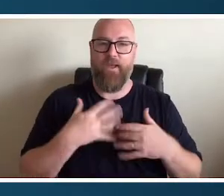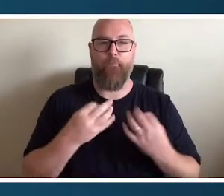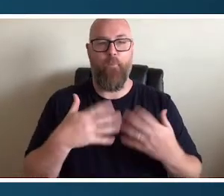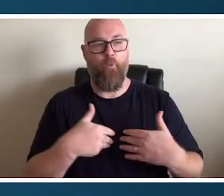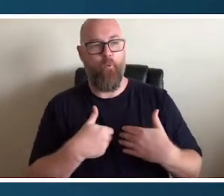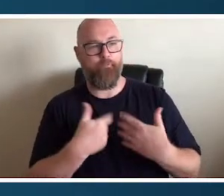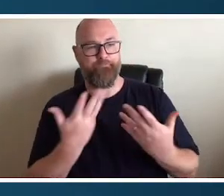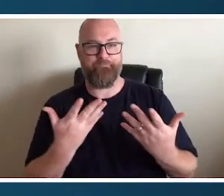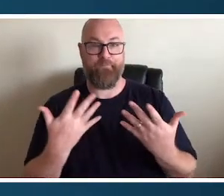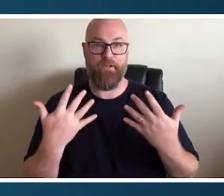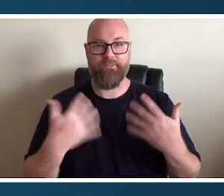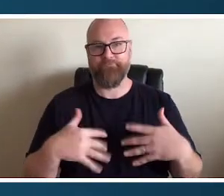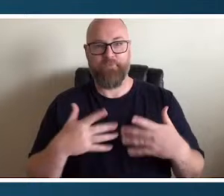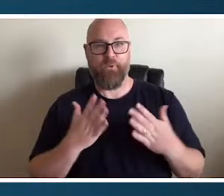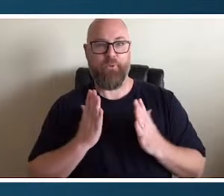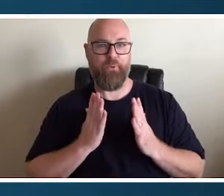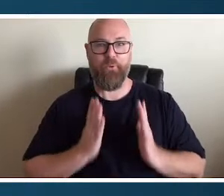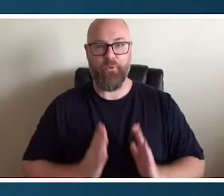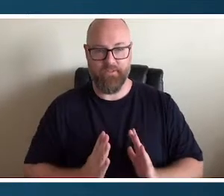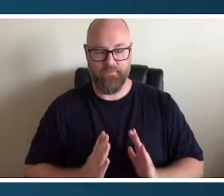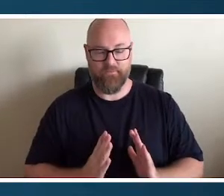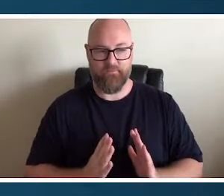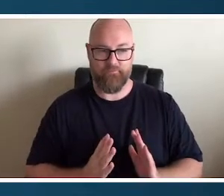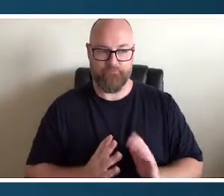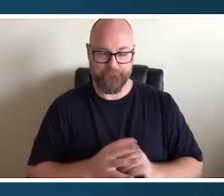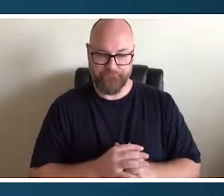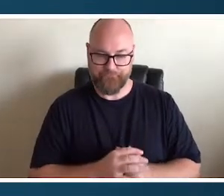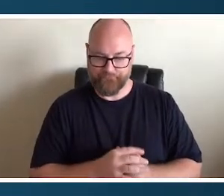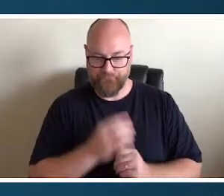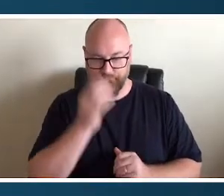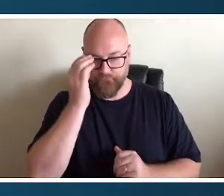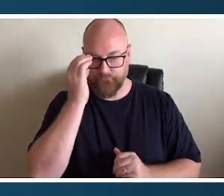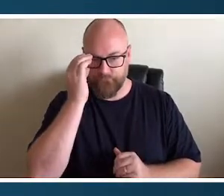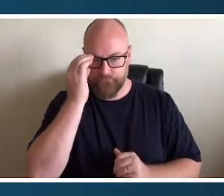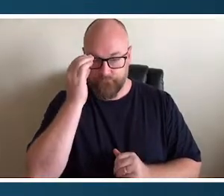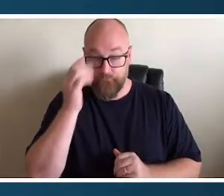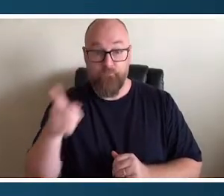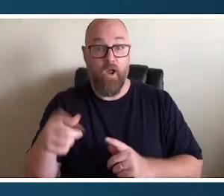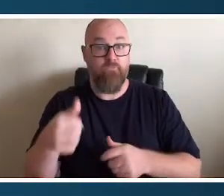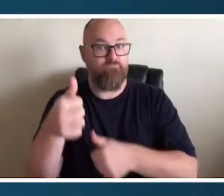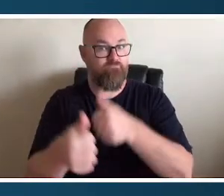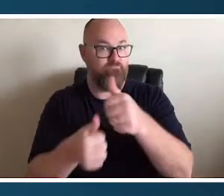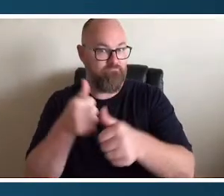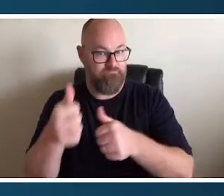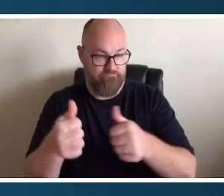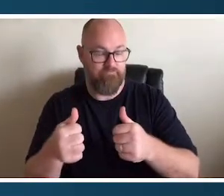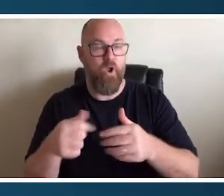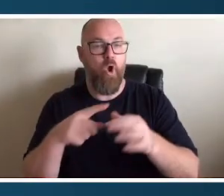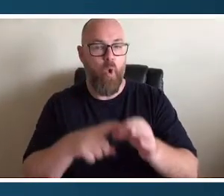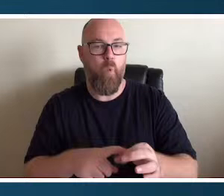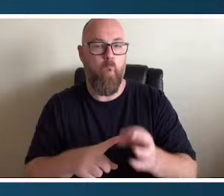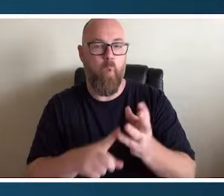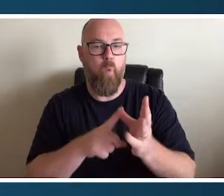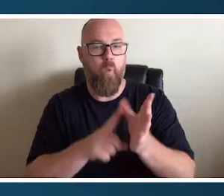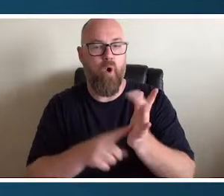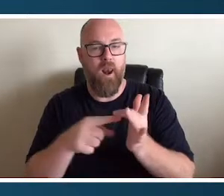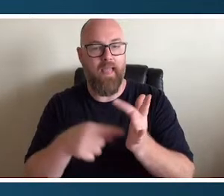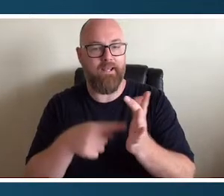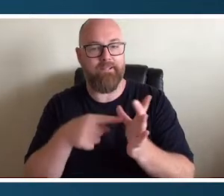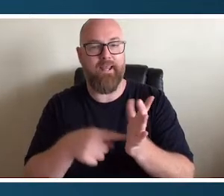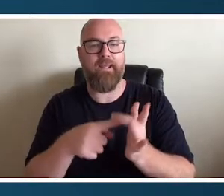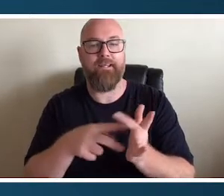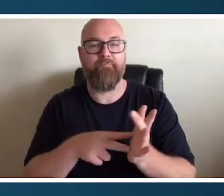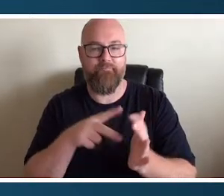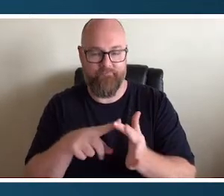huge amount of numbers that I just presented. This is from the complementary in-depth qualitative study survey that